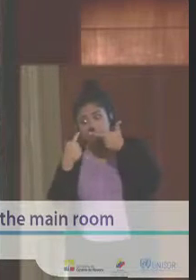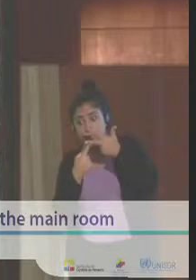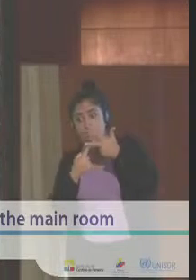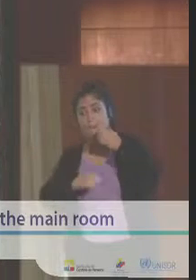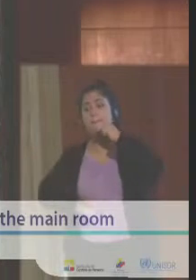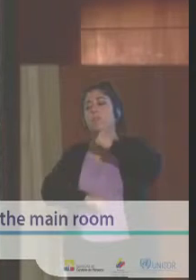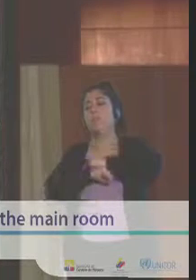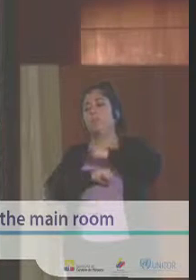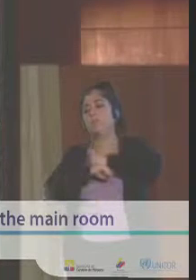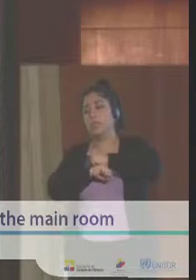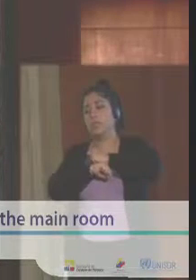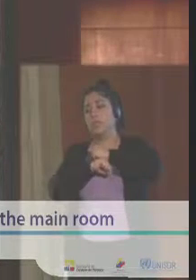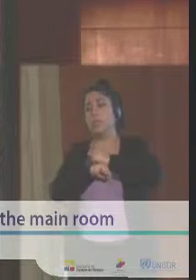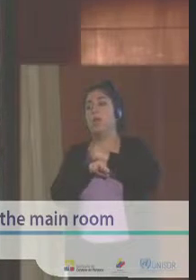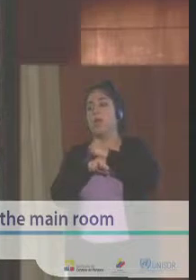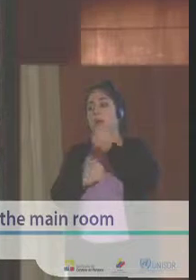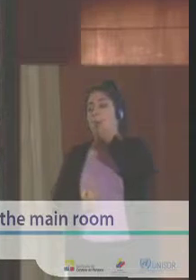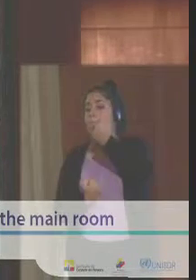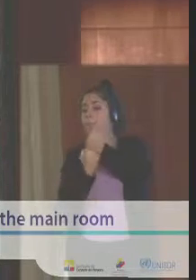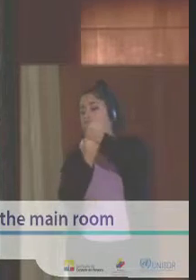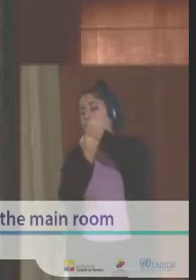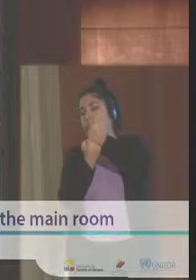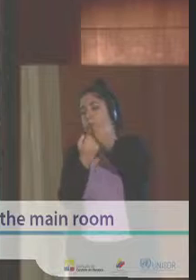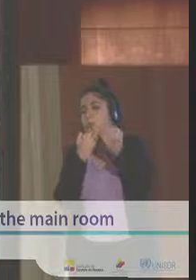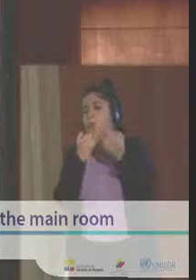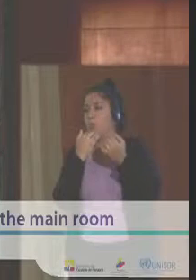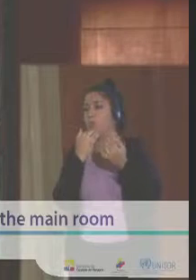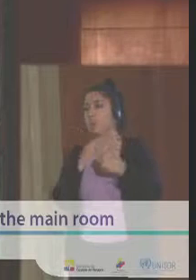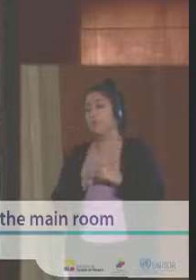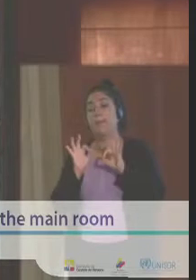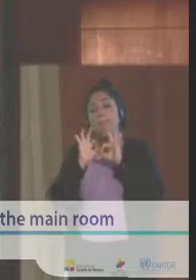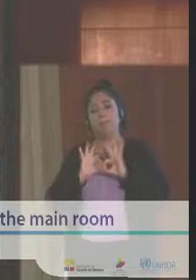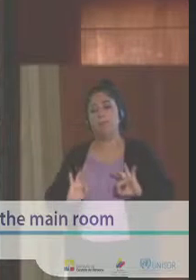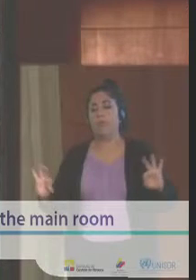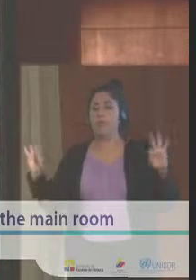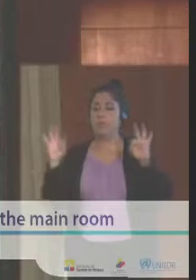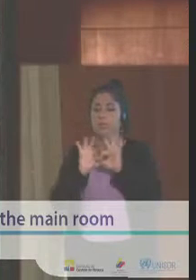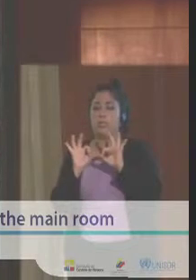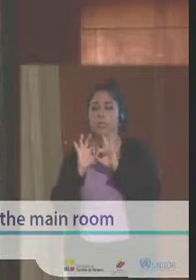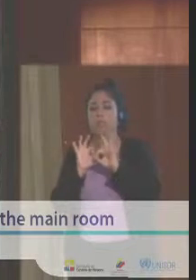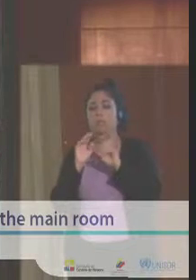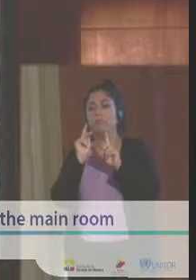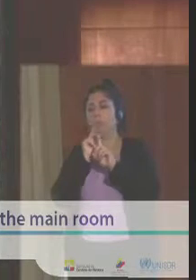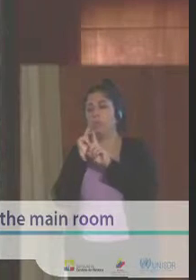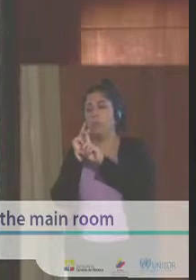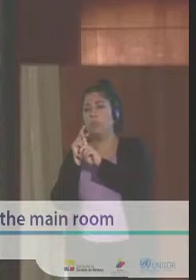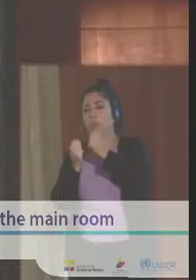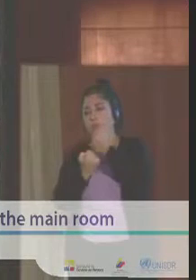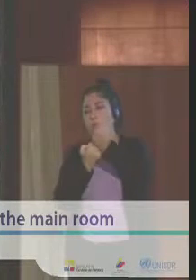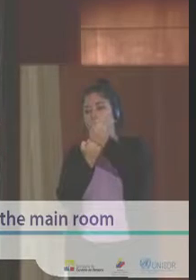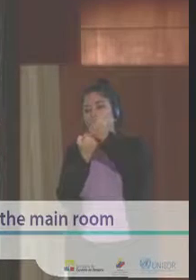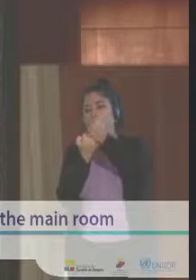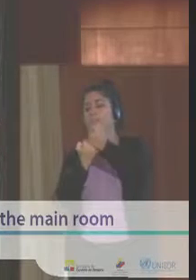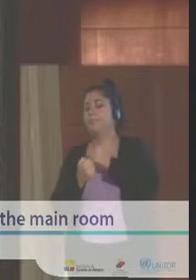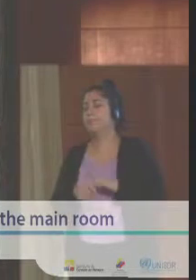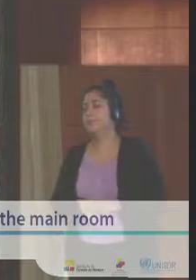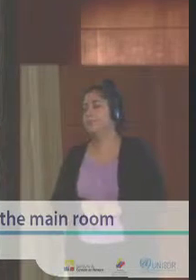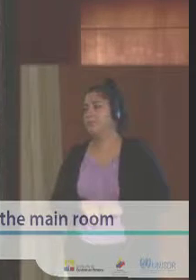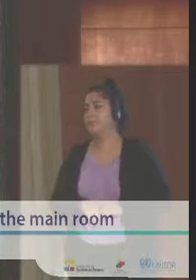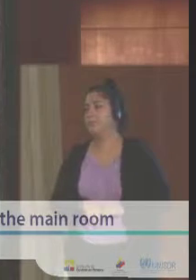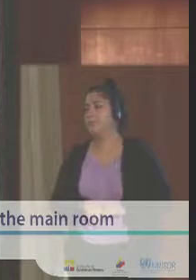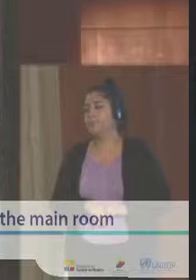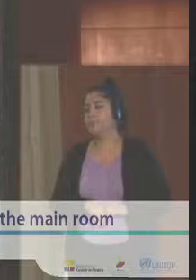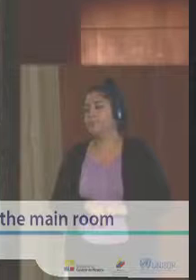are grounded on these supporting processes, which are basically the input points, like, for